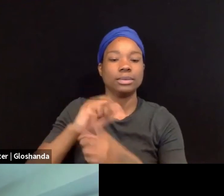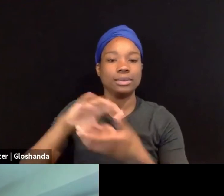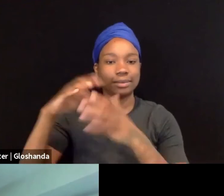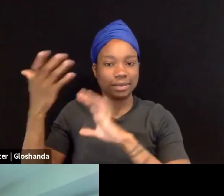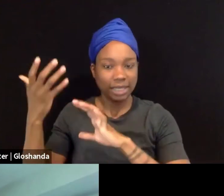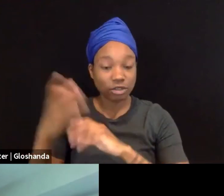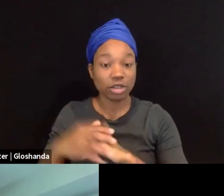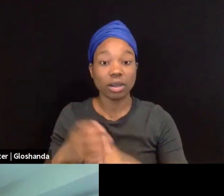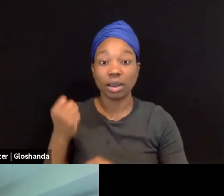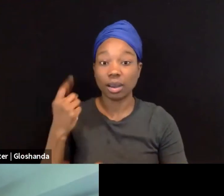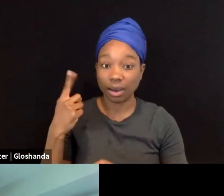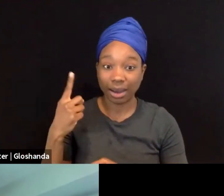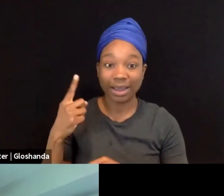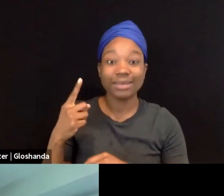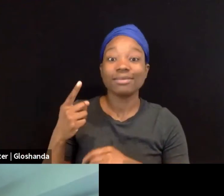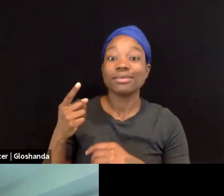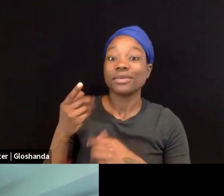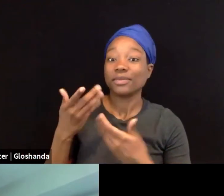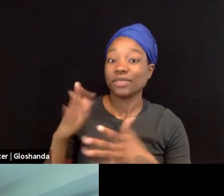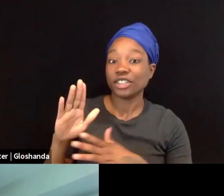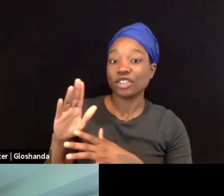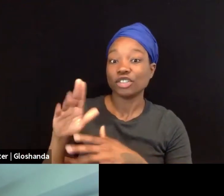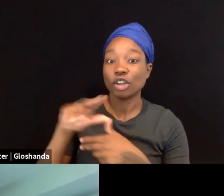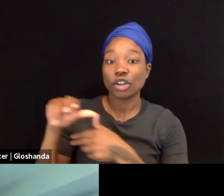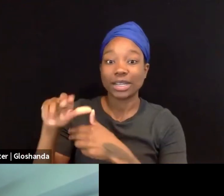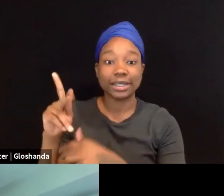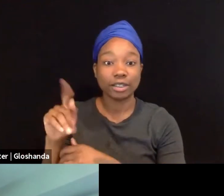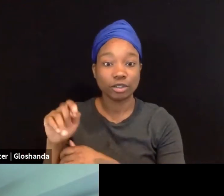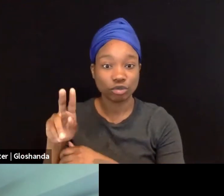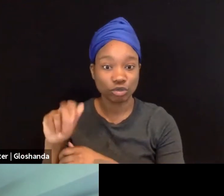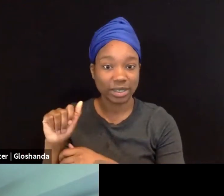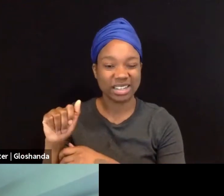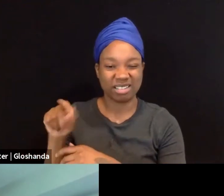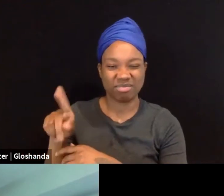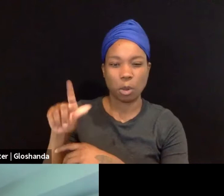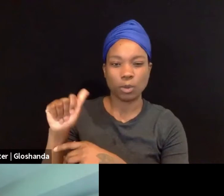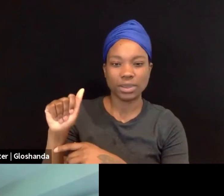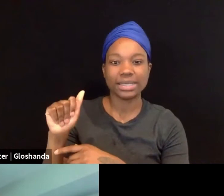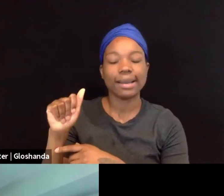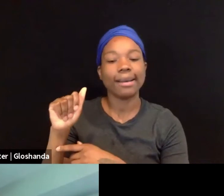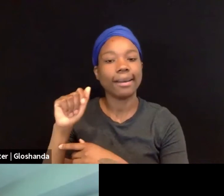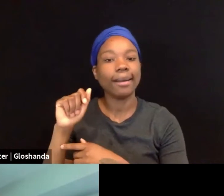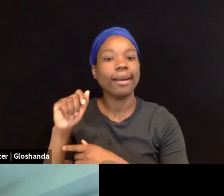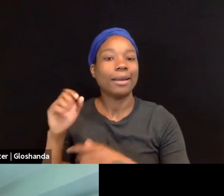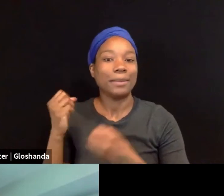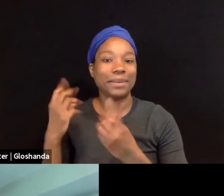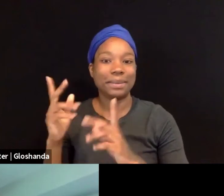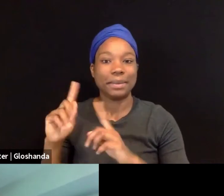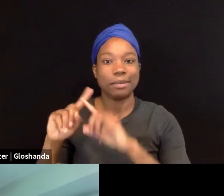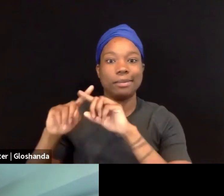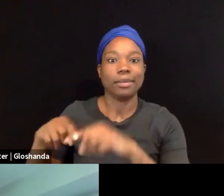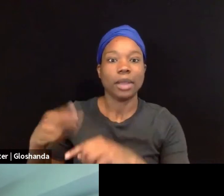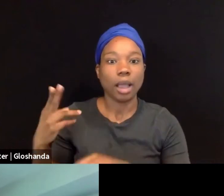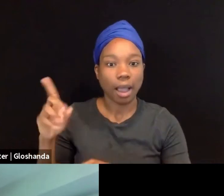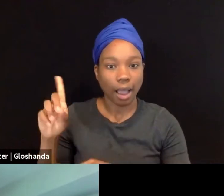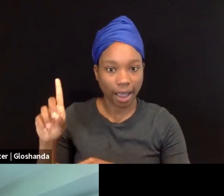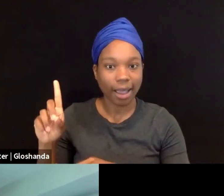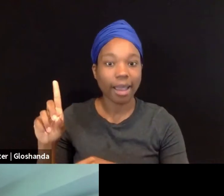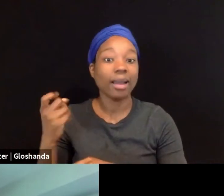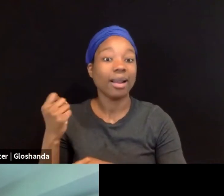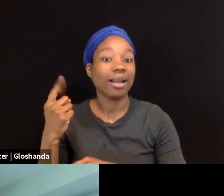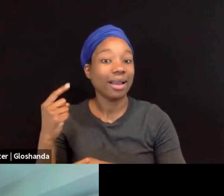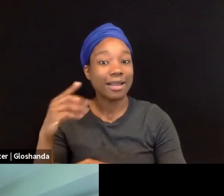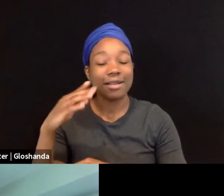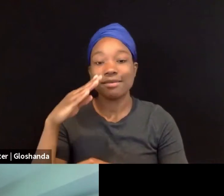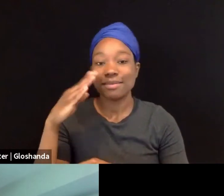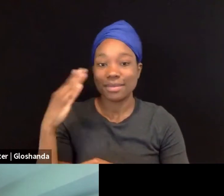And this discrepancy was a result of basing award amounts on housing values rather than the cost of repairs. So we're looking